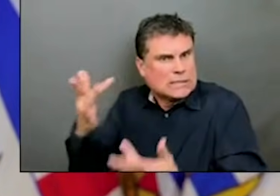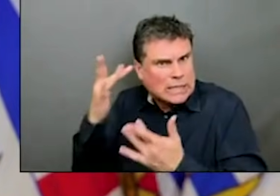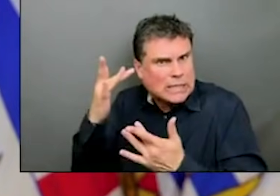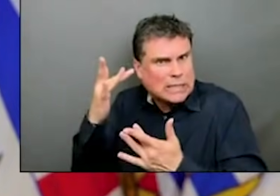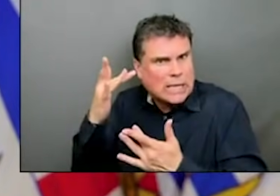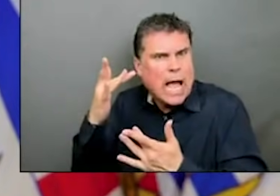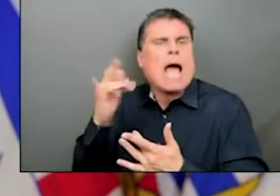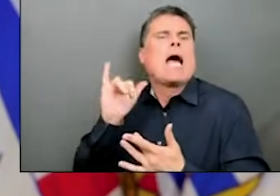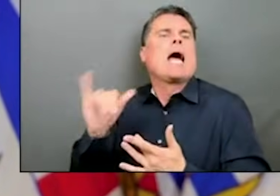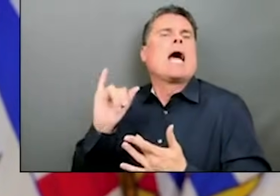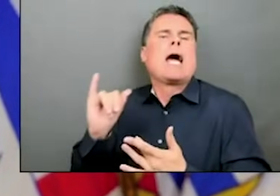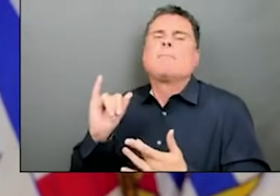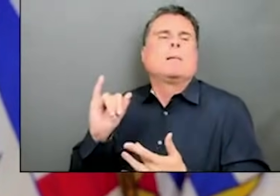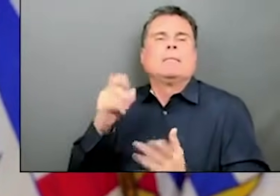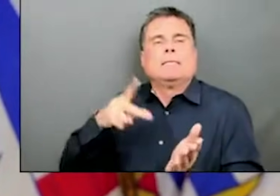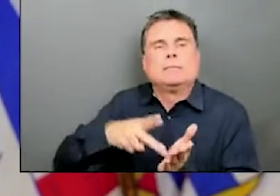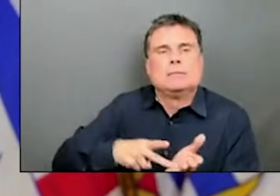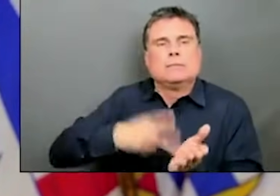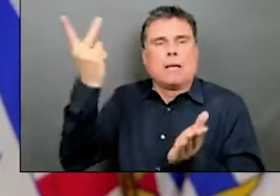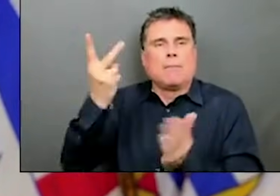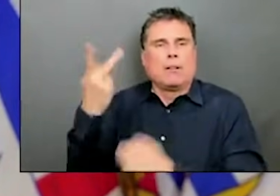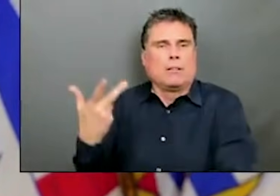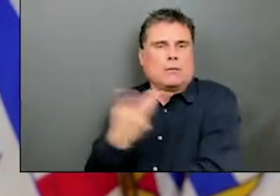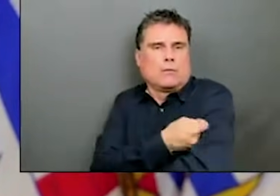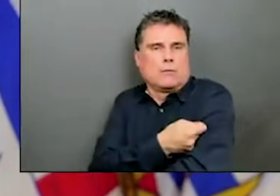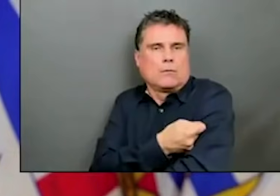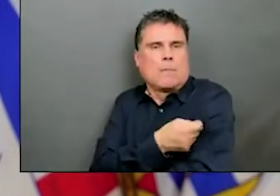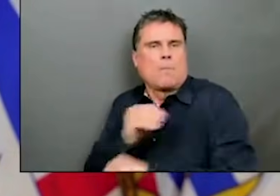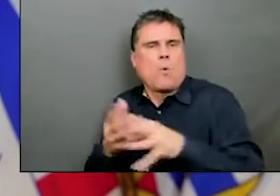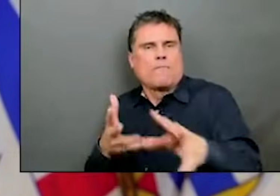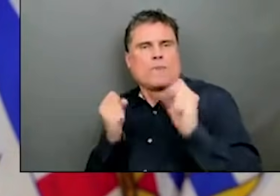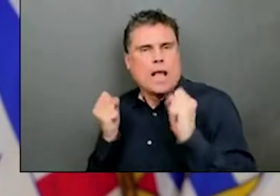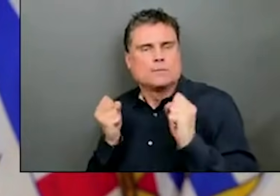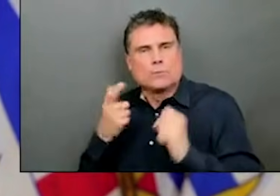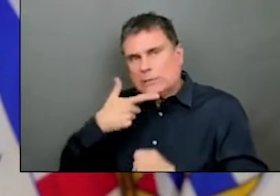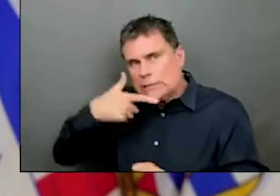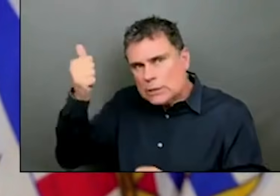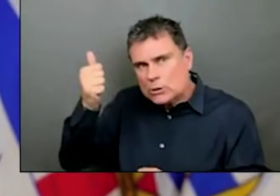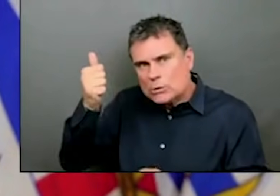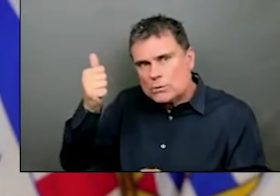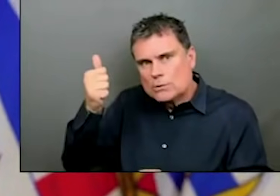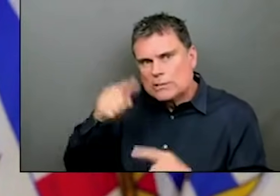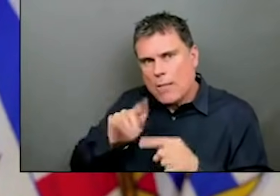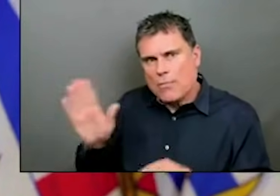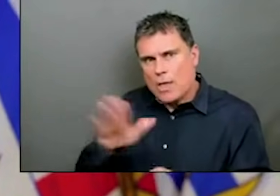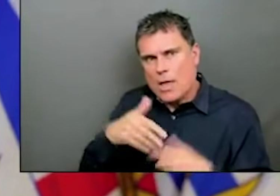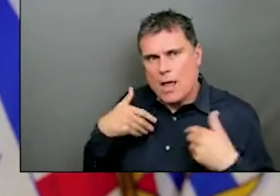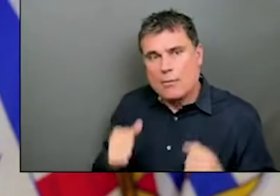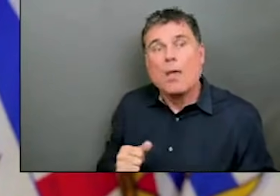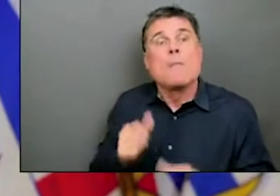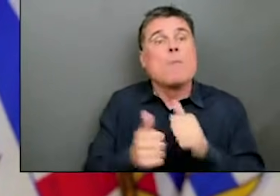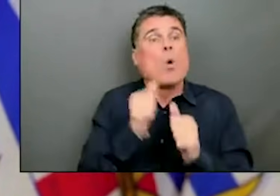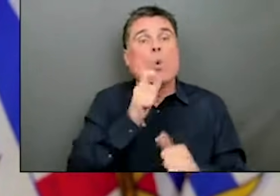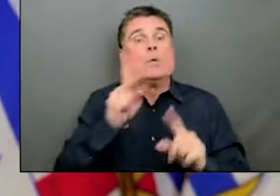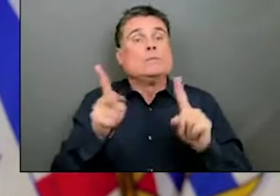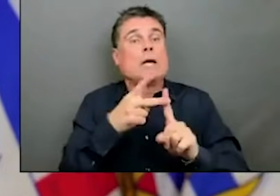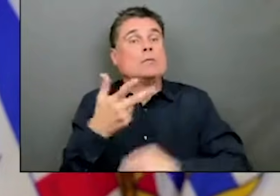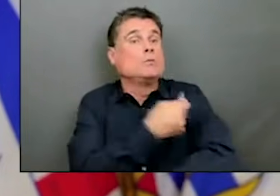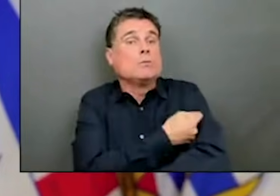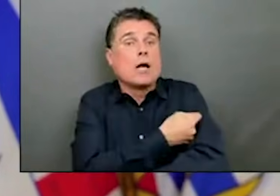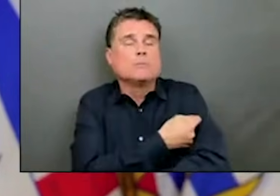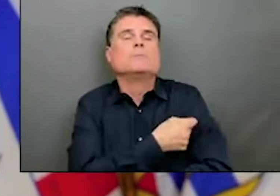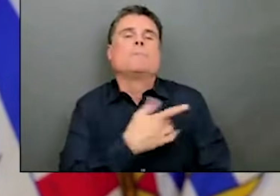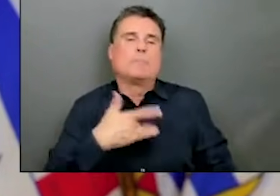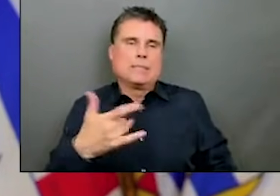of people. Right now, the people who most likely have a second dose are people in long-term care, but it's not everybody.